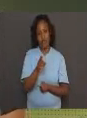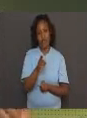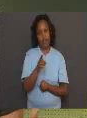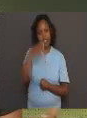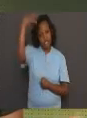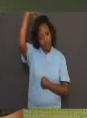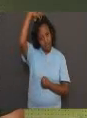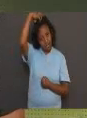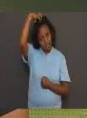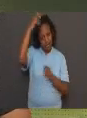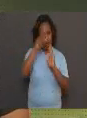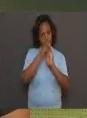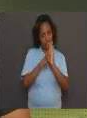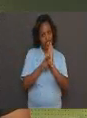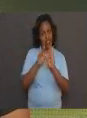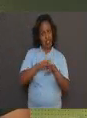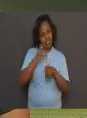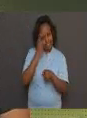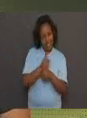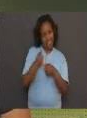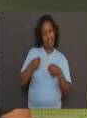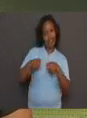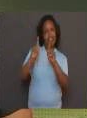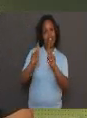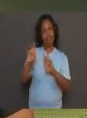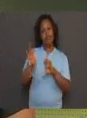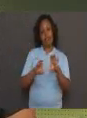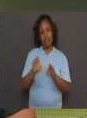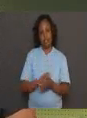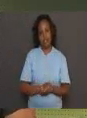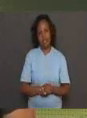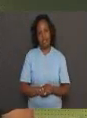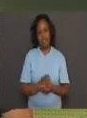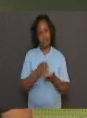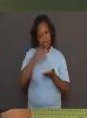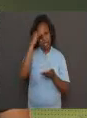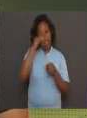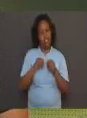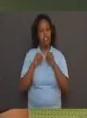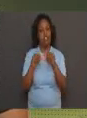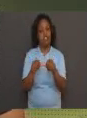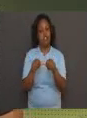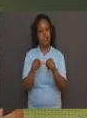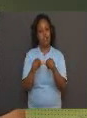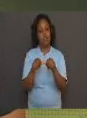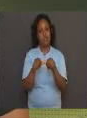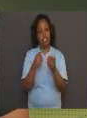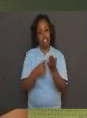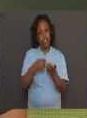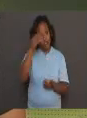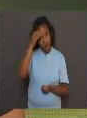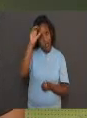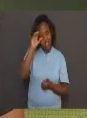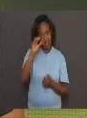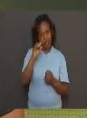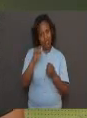of governmental policies? Let us continue our lesson by explaining this concept